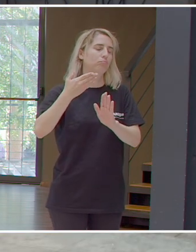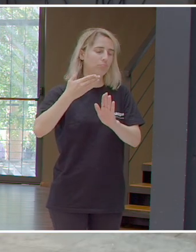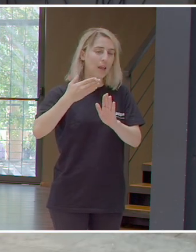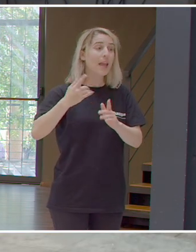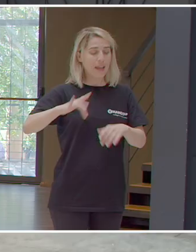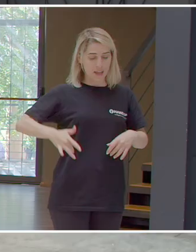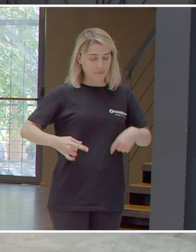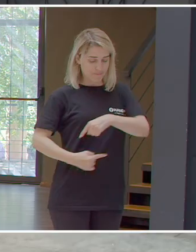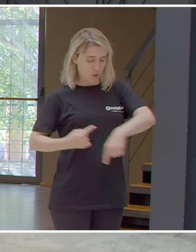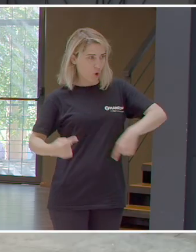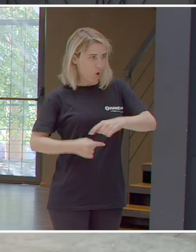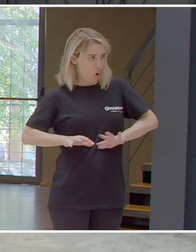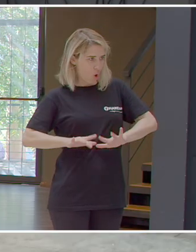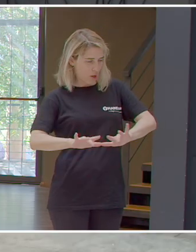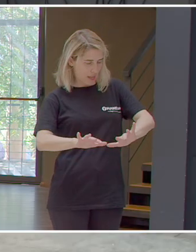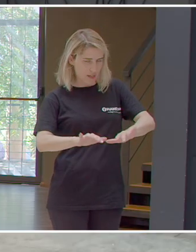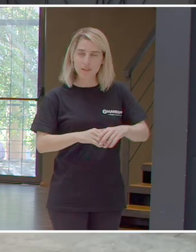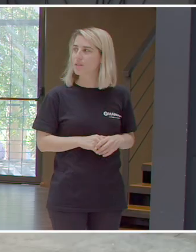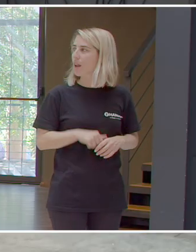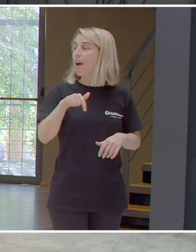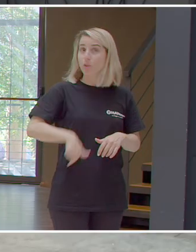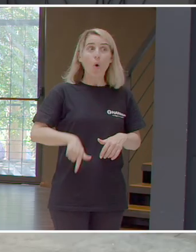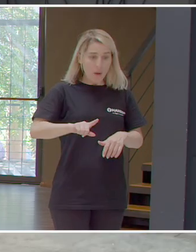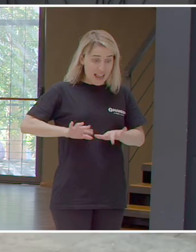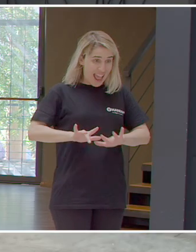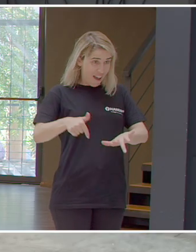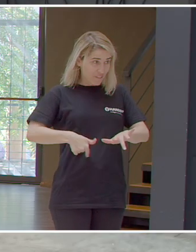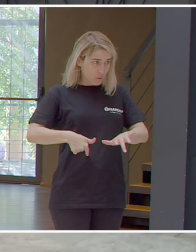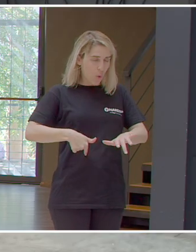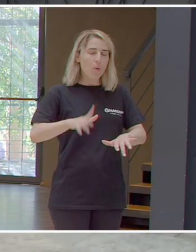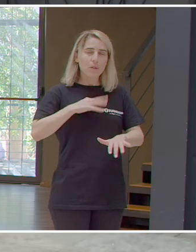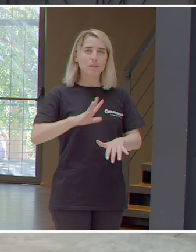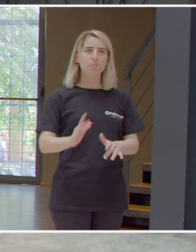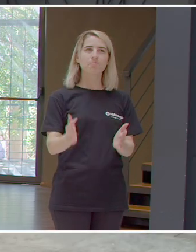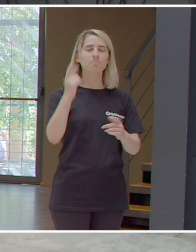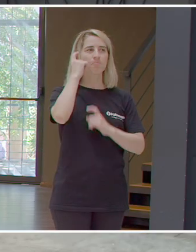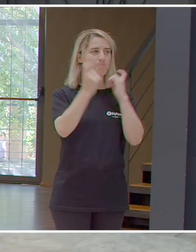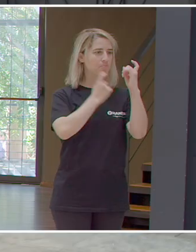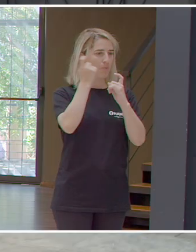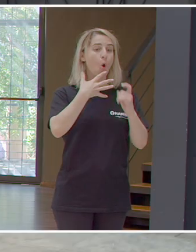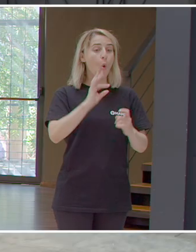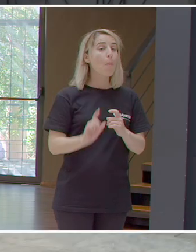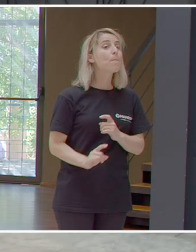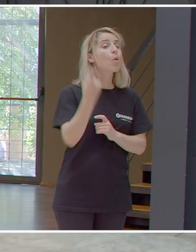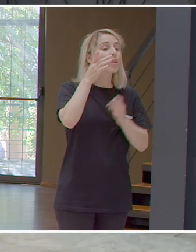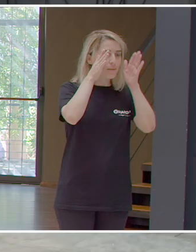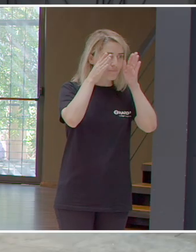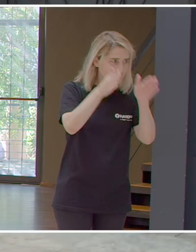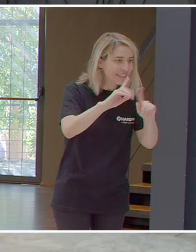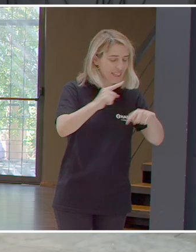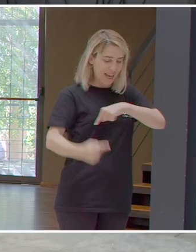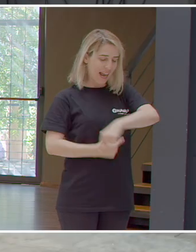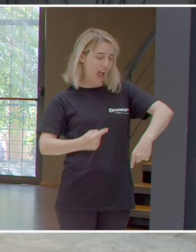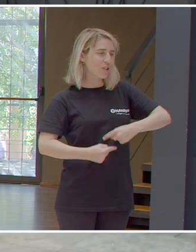Colon cancer, this was actually the one that really got me because my first rotation in pathology was